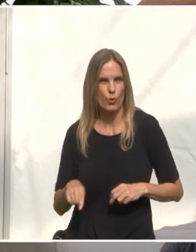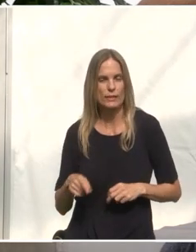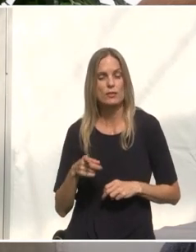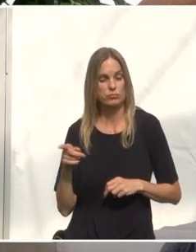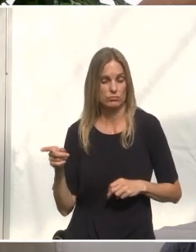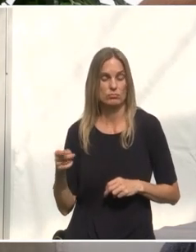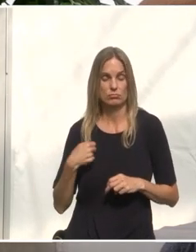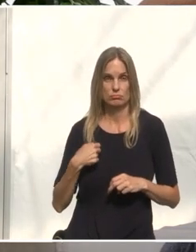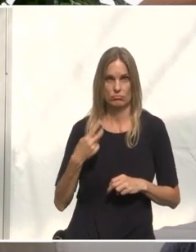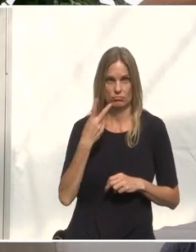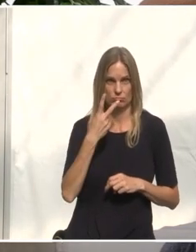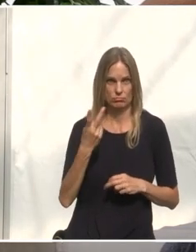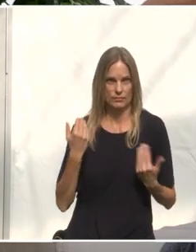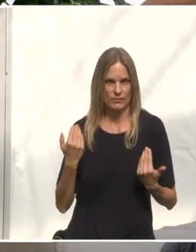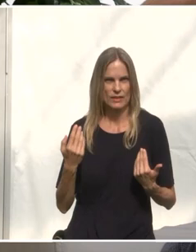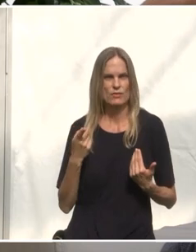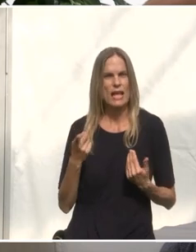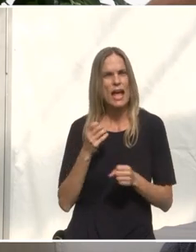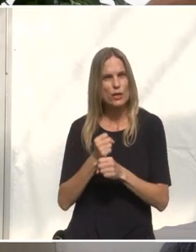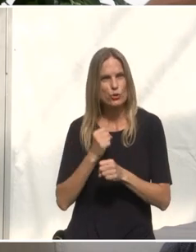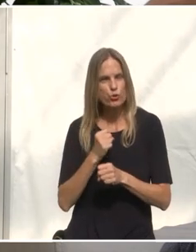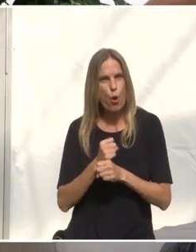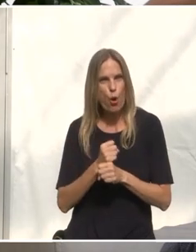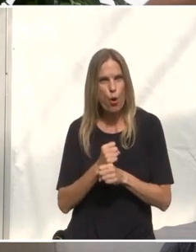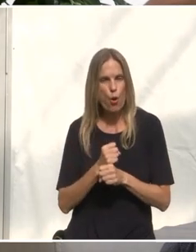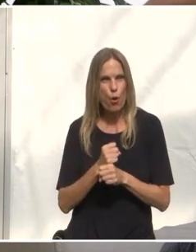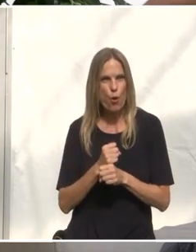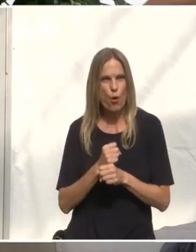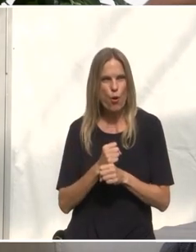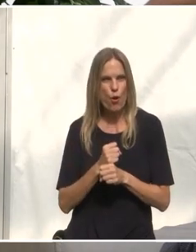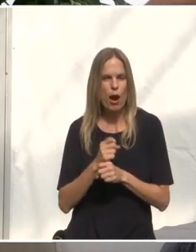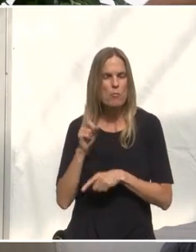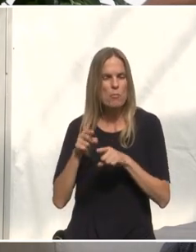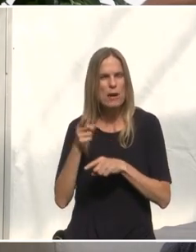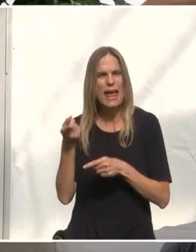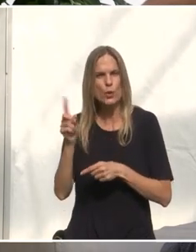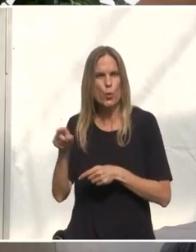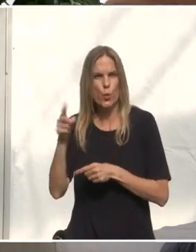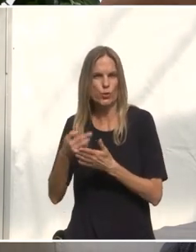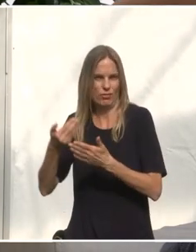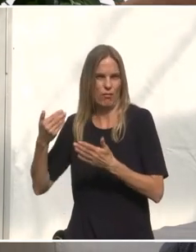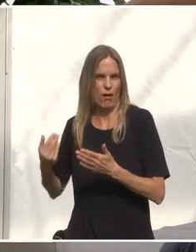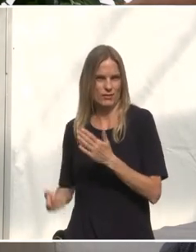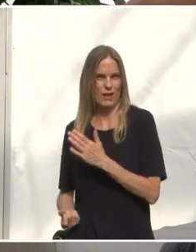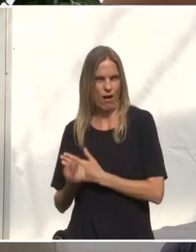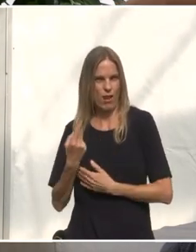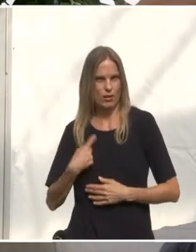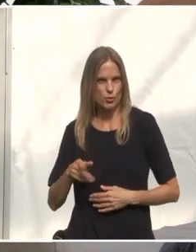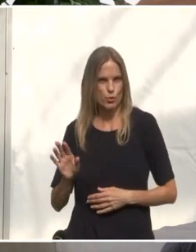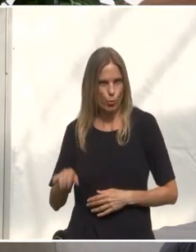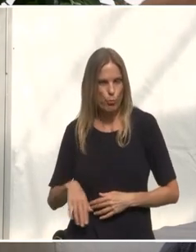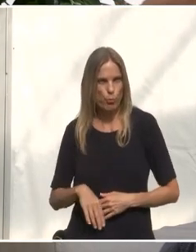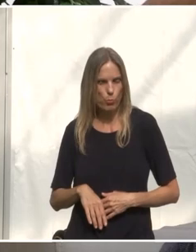And now I see that this work might be started just several months ago. We are just trying